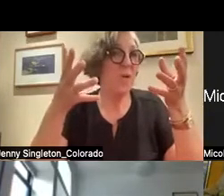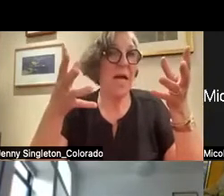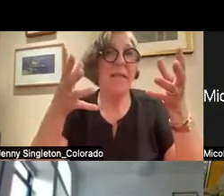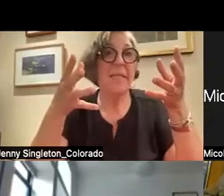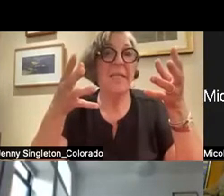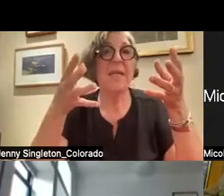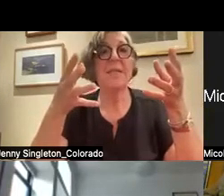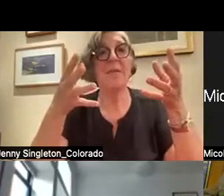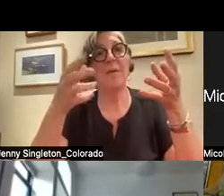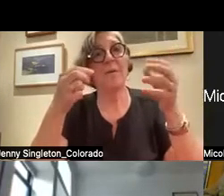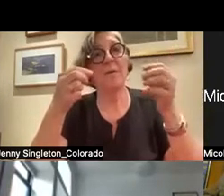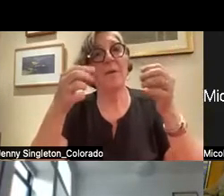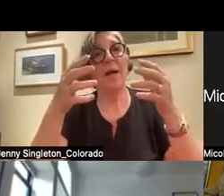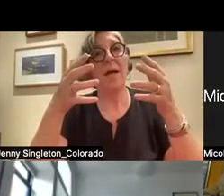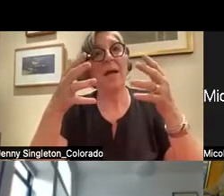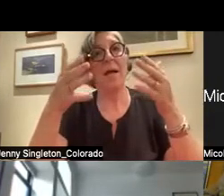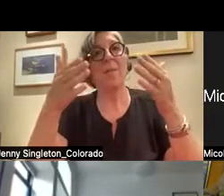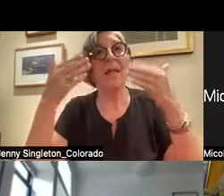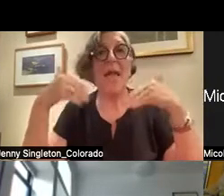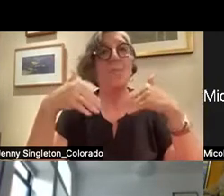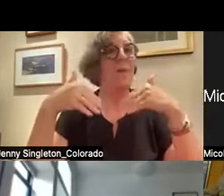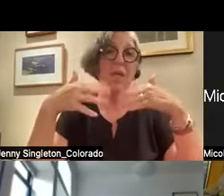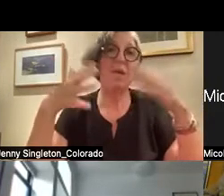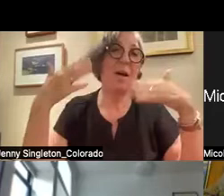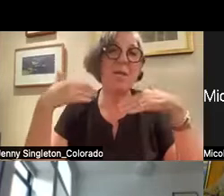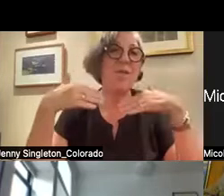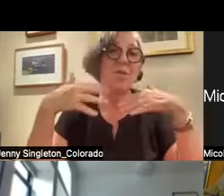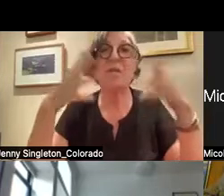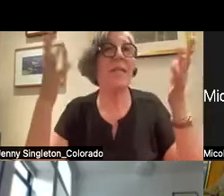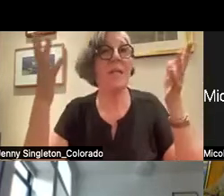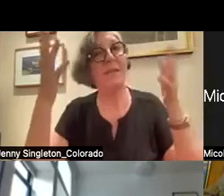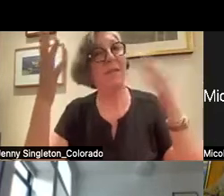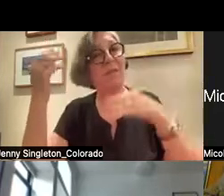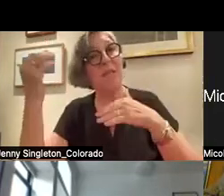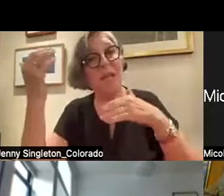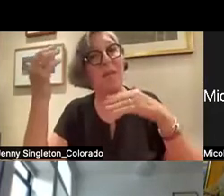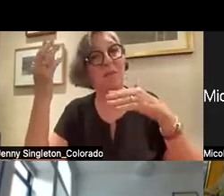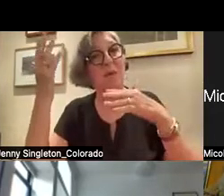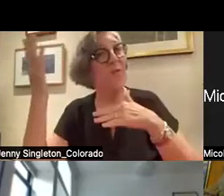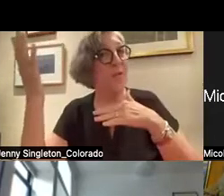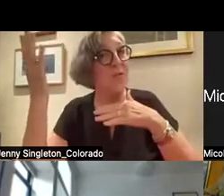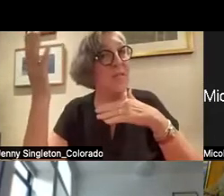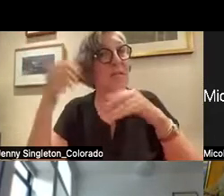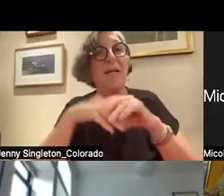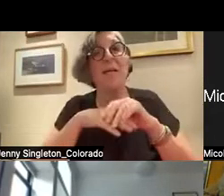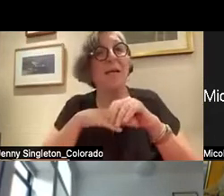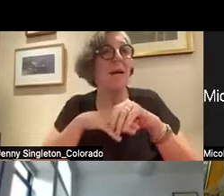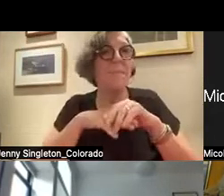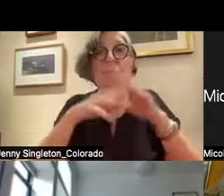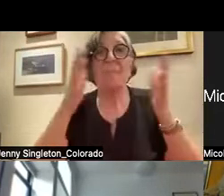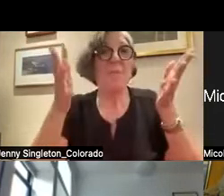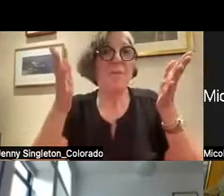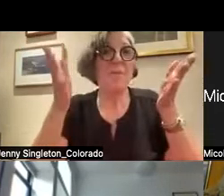privileged modality. And so can we figure out historically if signing was first?